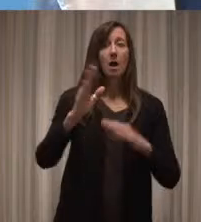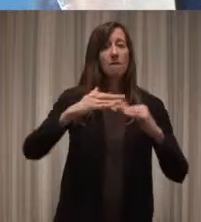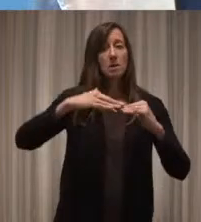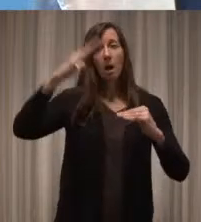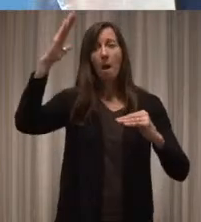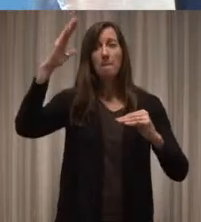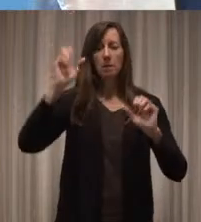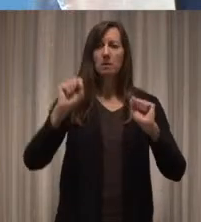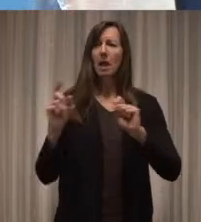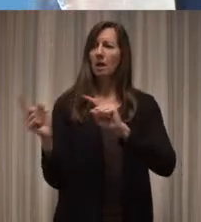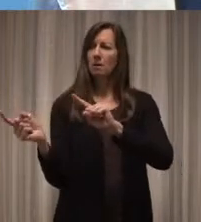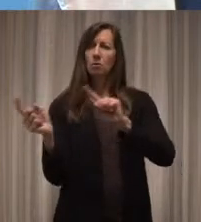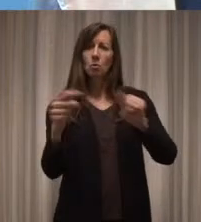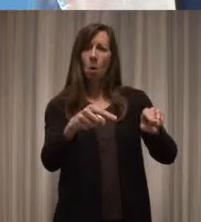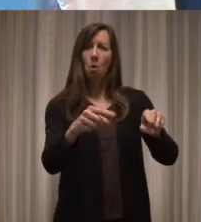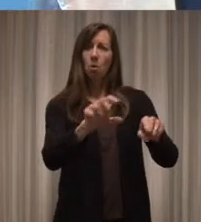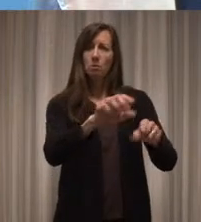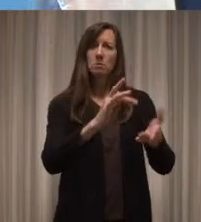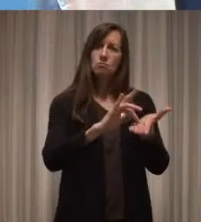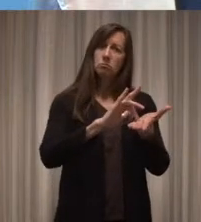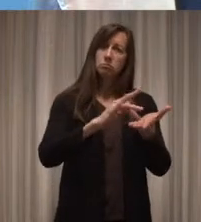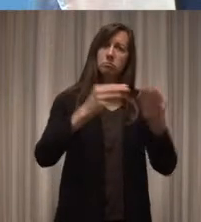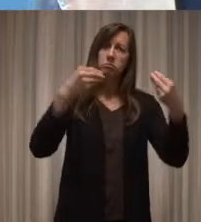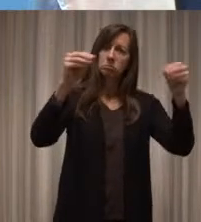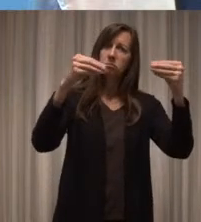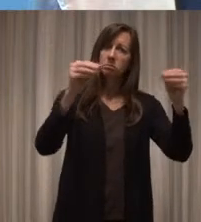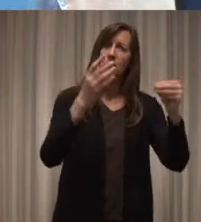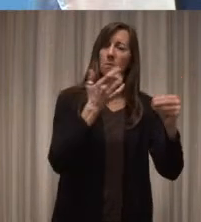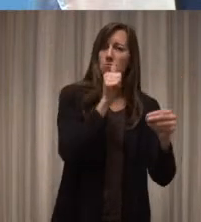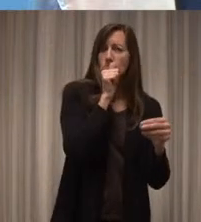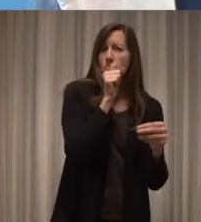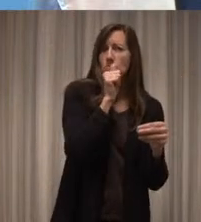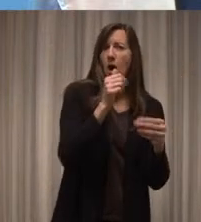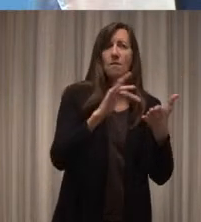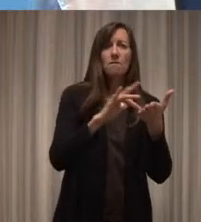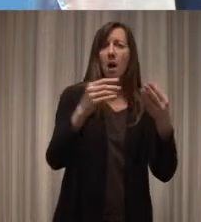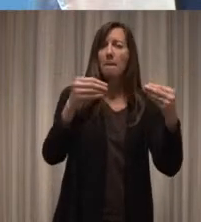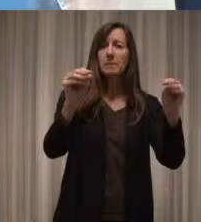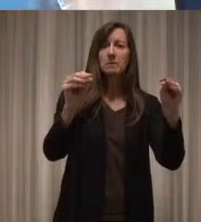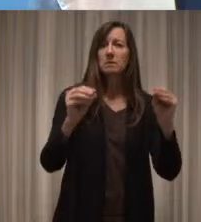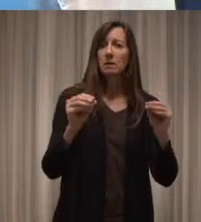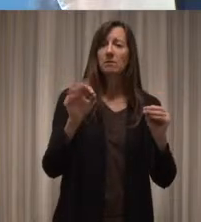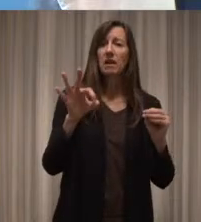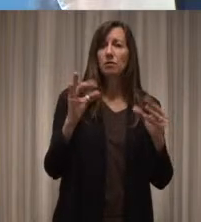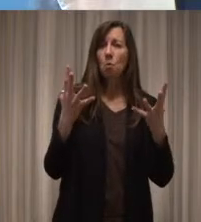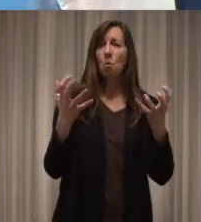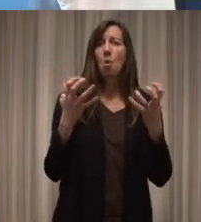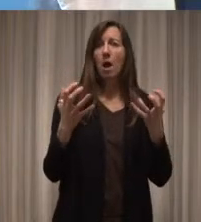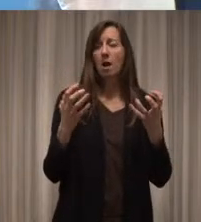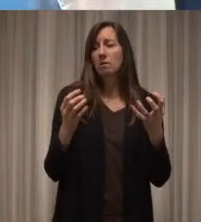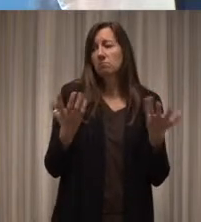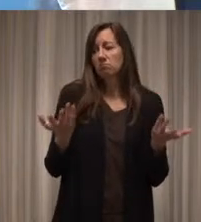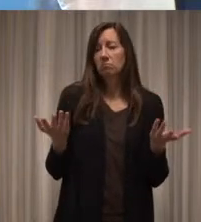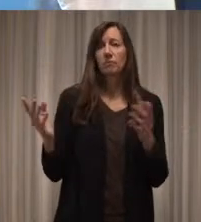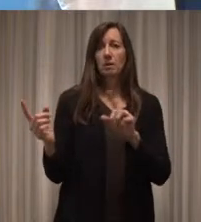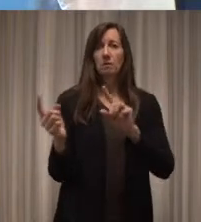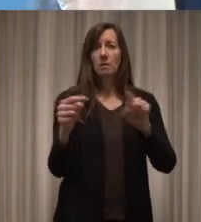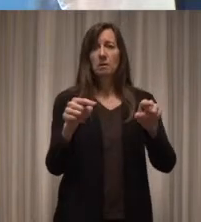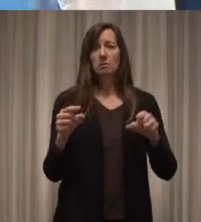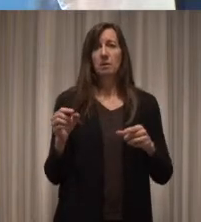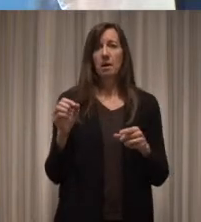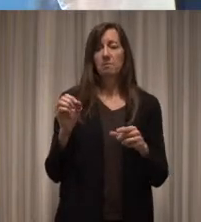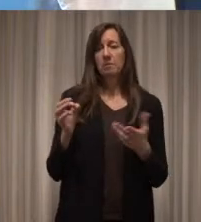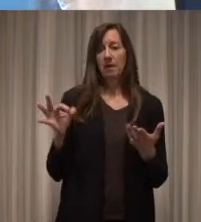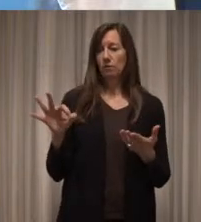private pharmacies if for some reason you're further along in the line through the county. So for